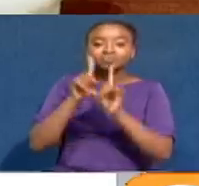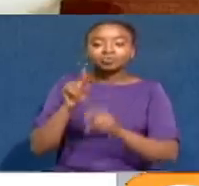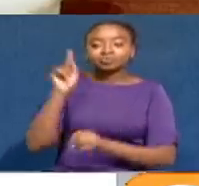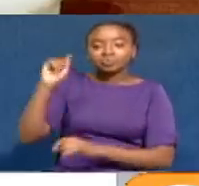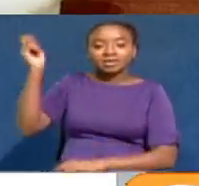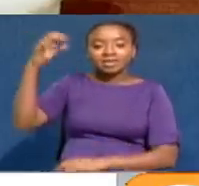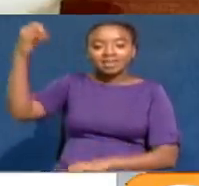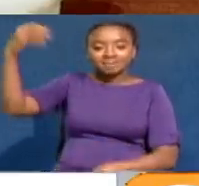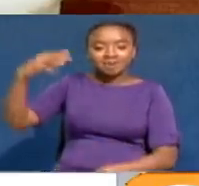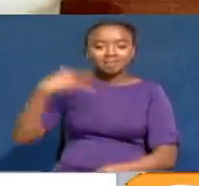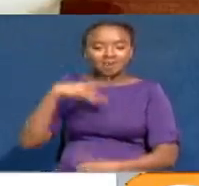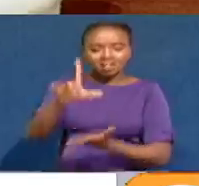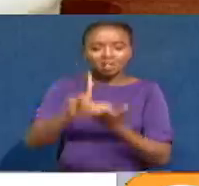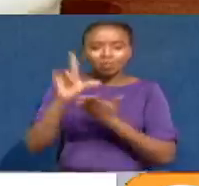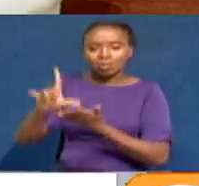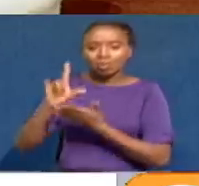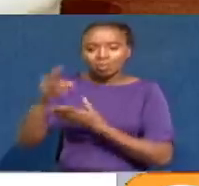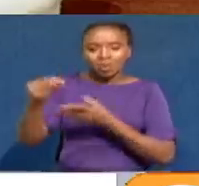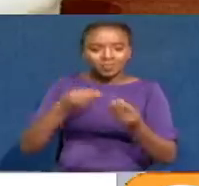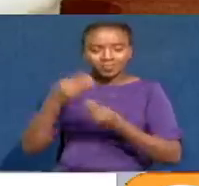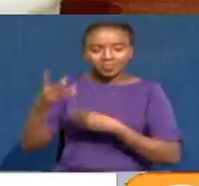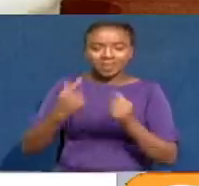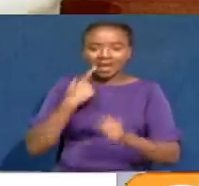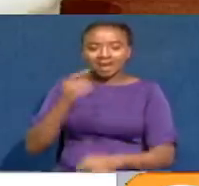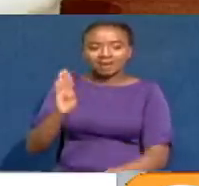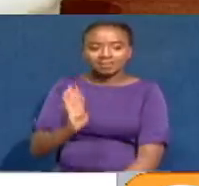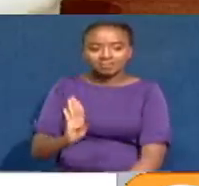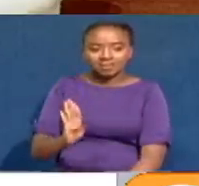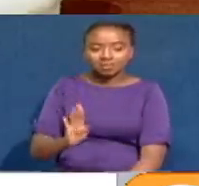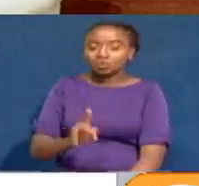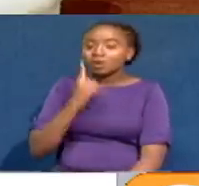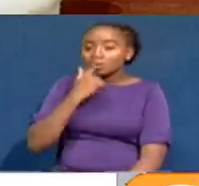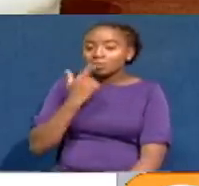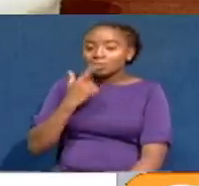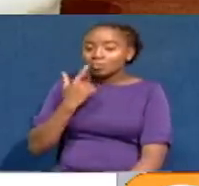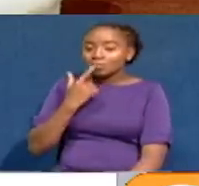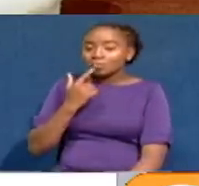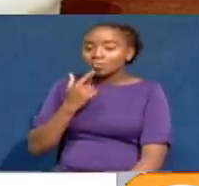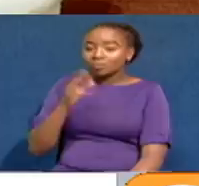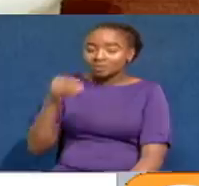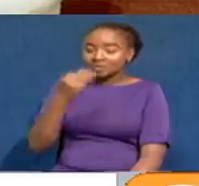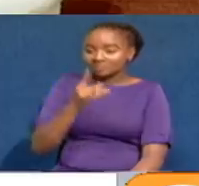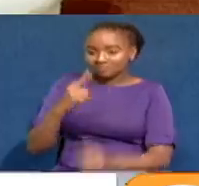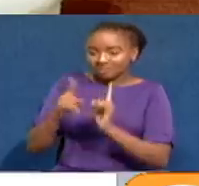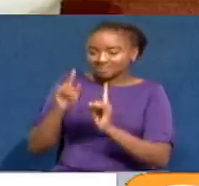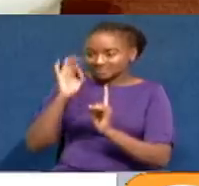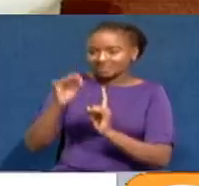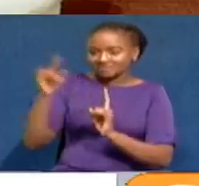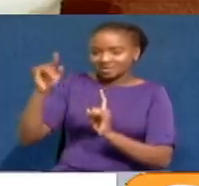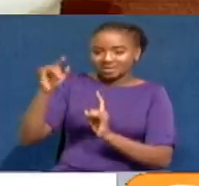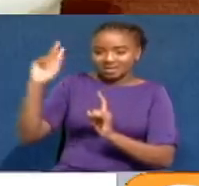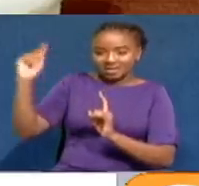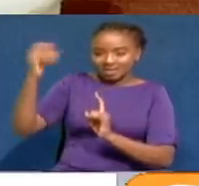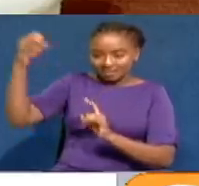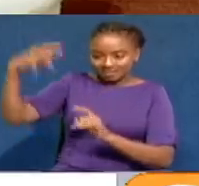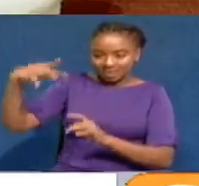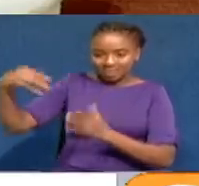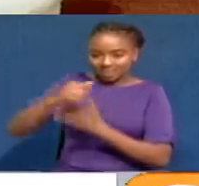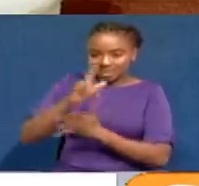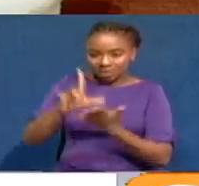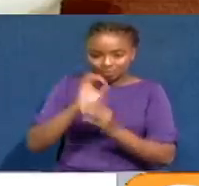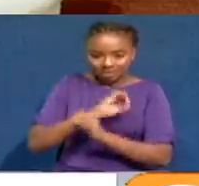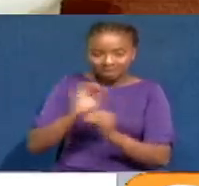up loans in excess of 100 billion. That money is guaranteed by Kenya Power. If Kenya Power doesn't pay that debt, that debt is